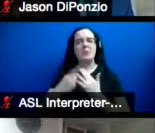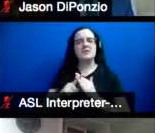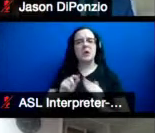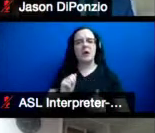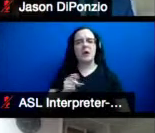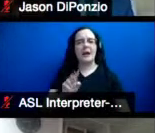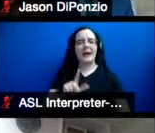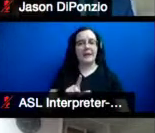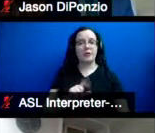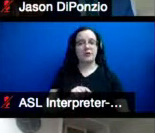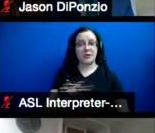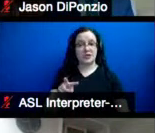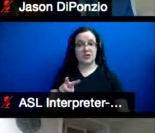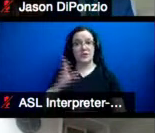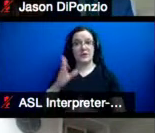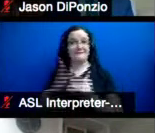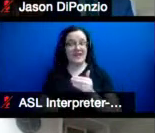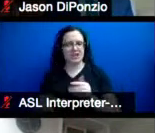also 2022.